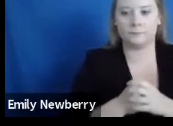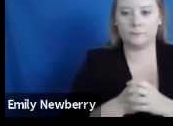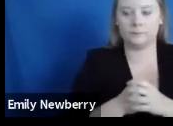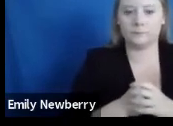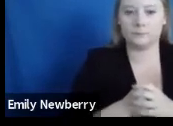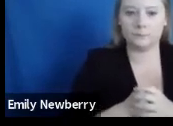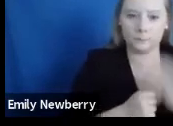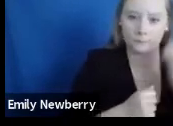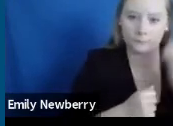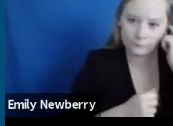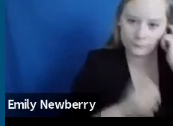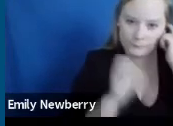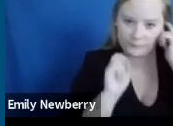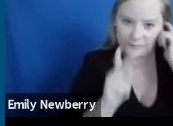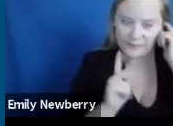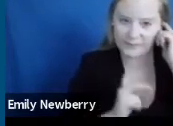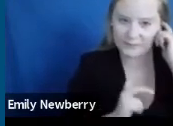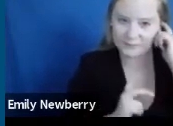There we go.